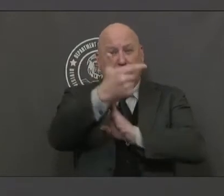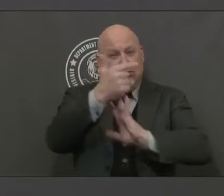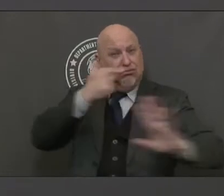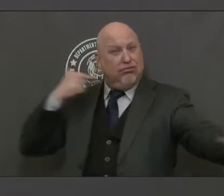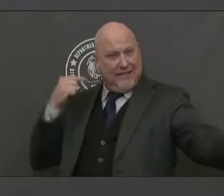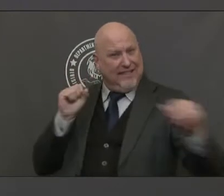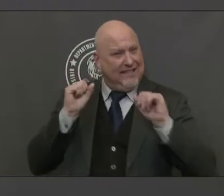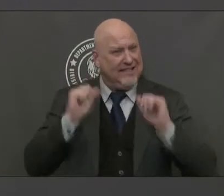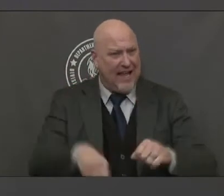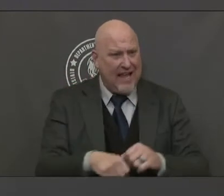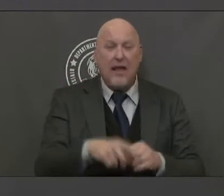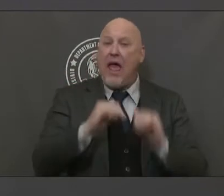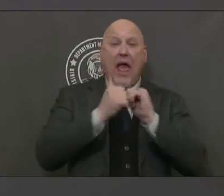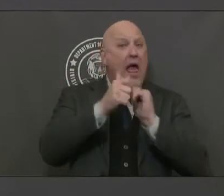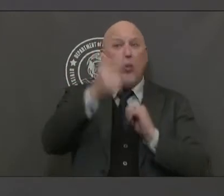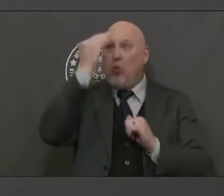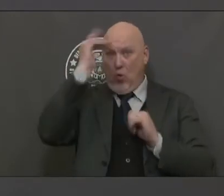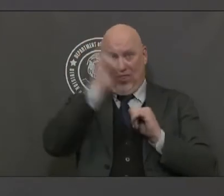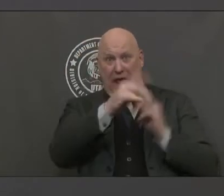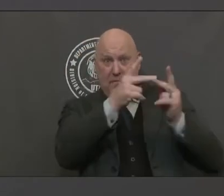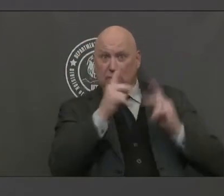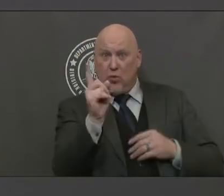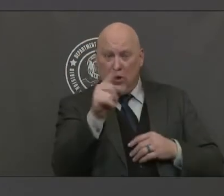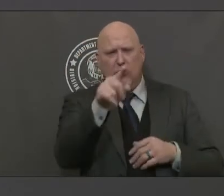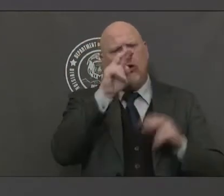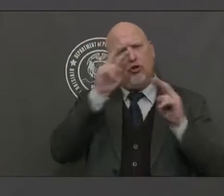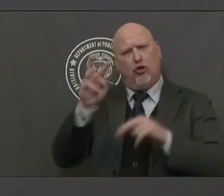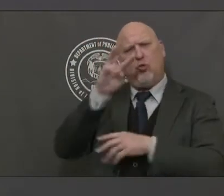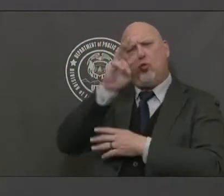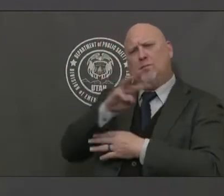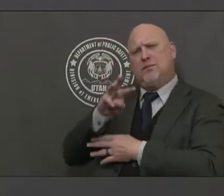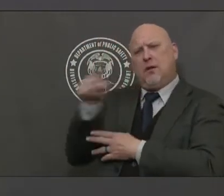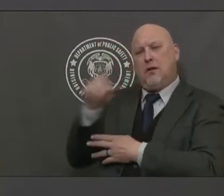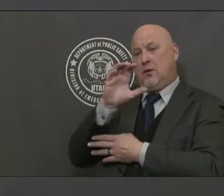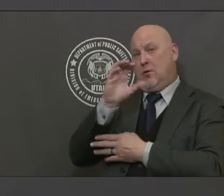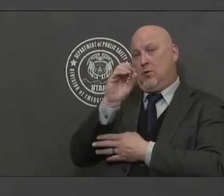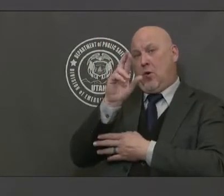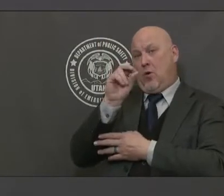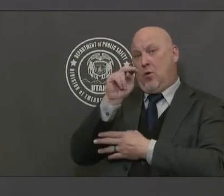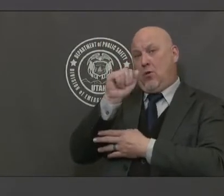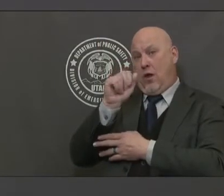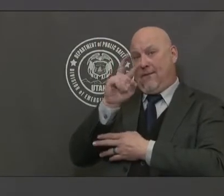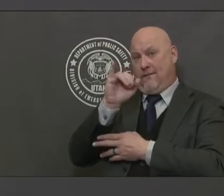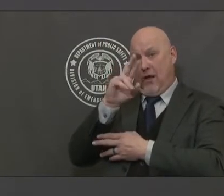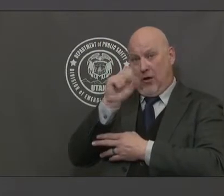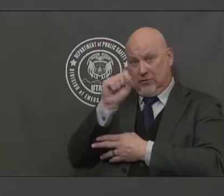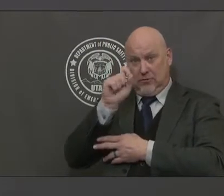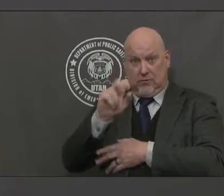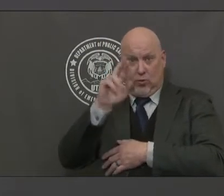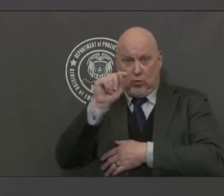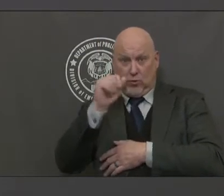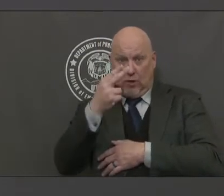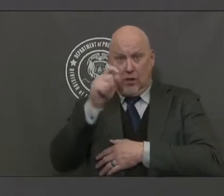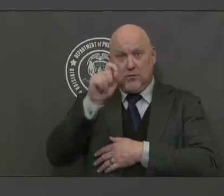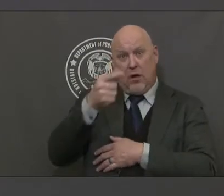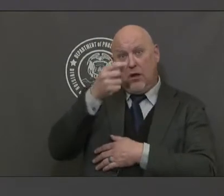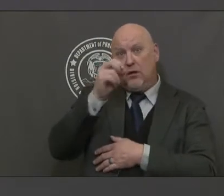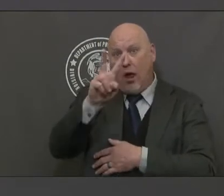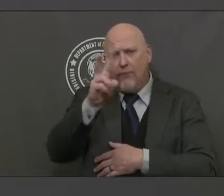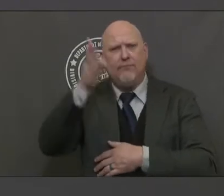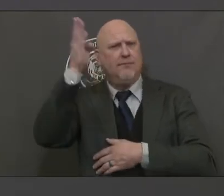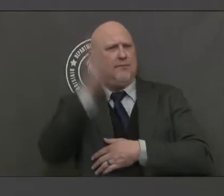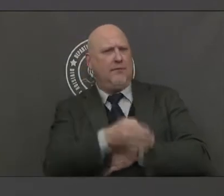coronavirus.utah.gov/vaccine website. We have a list of all the different providers, and you can click on those links and see if appointments are available. But I wanted to mention this